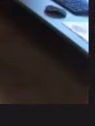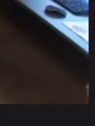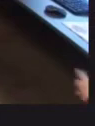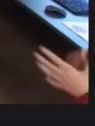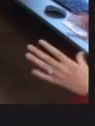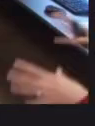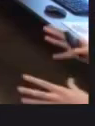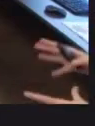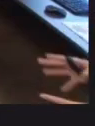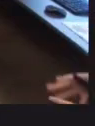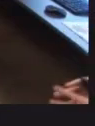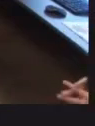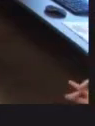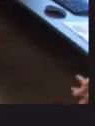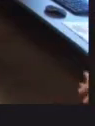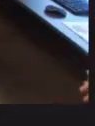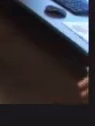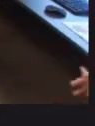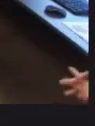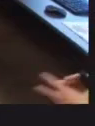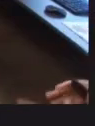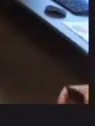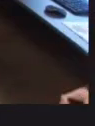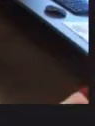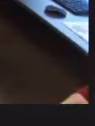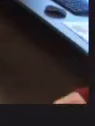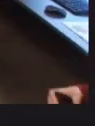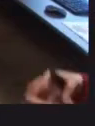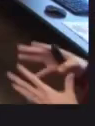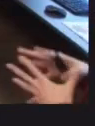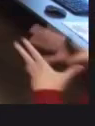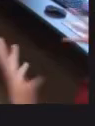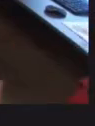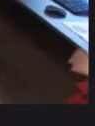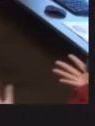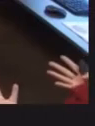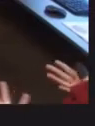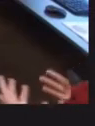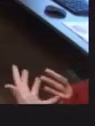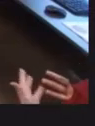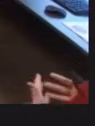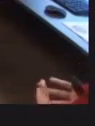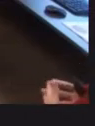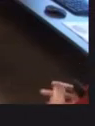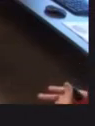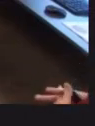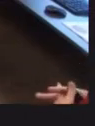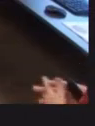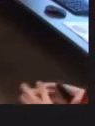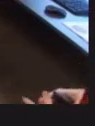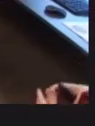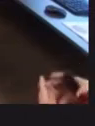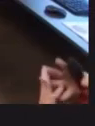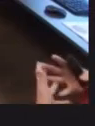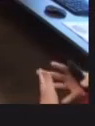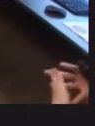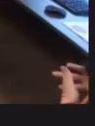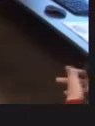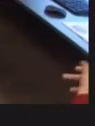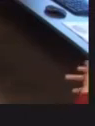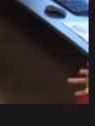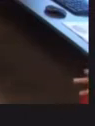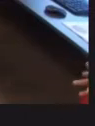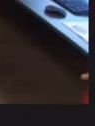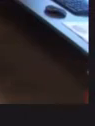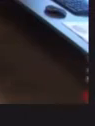and so we want to give you about 10 minutes to think about this question and dream around this question what does